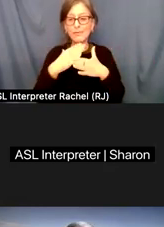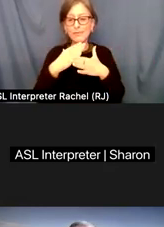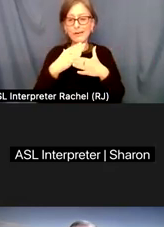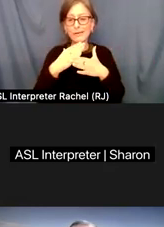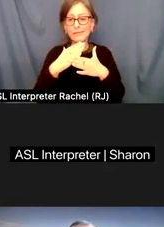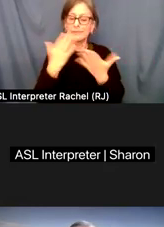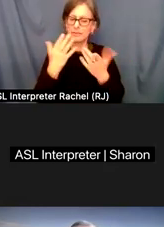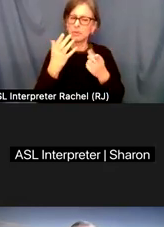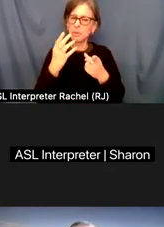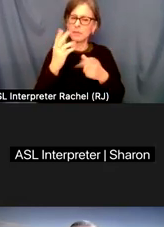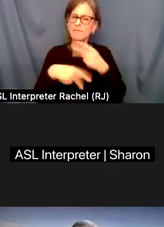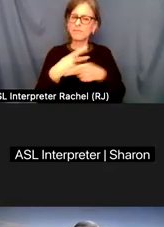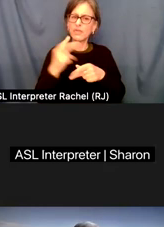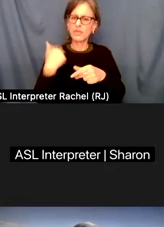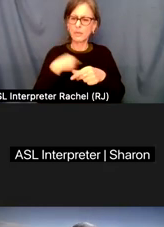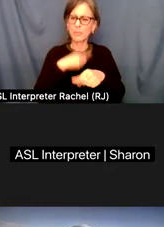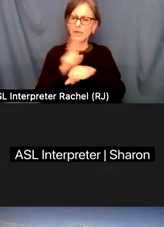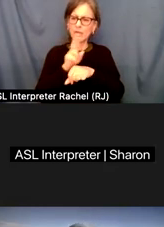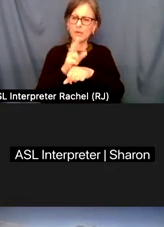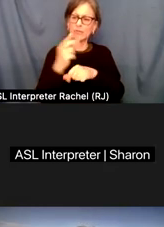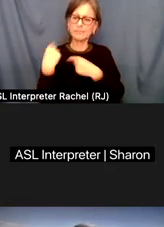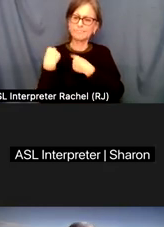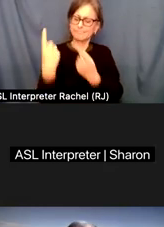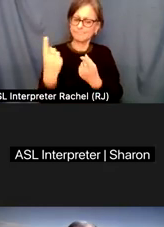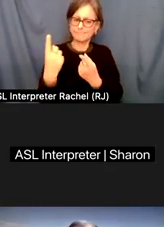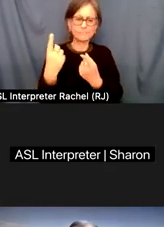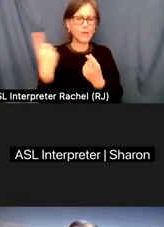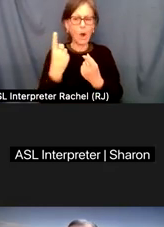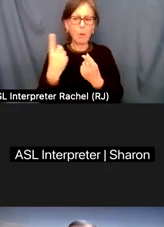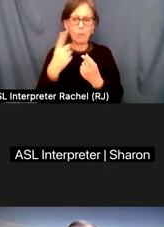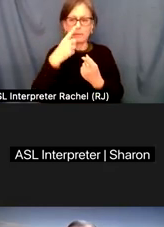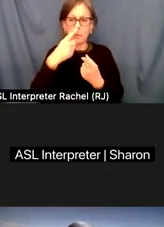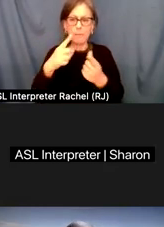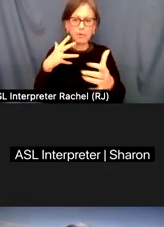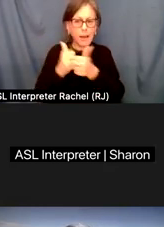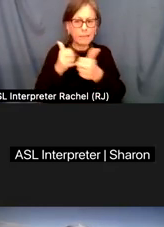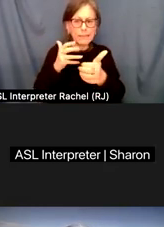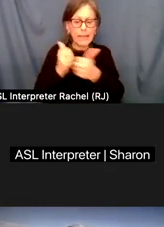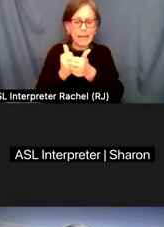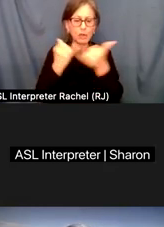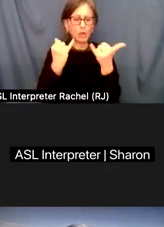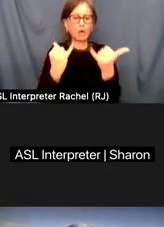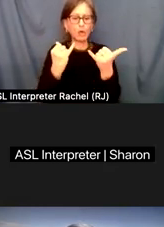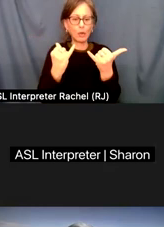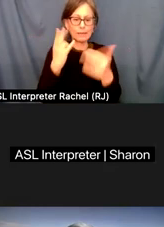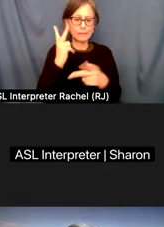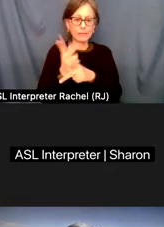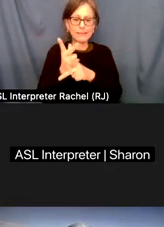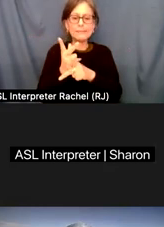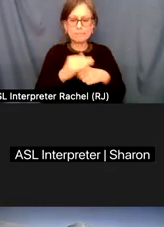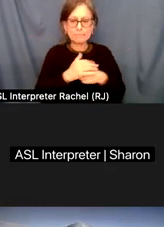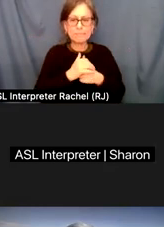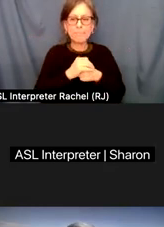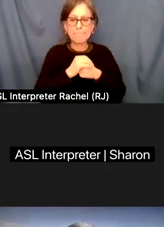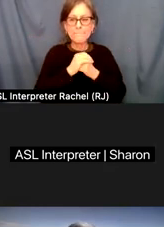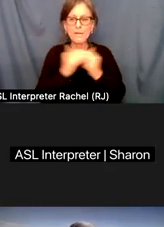we've used for a while, and we want to update it and with a lot of new kind